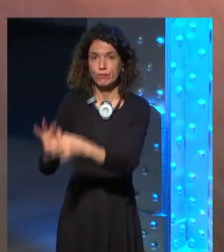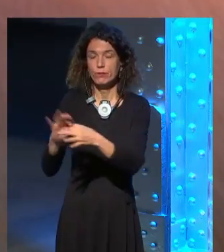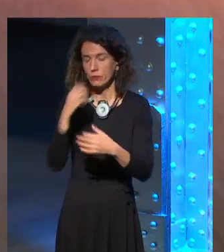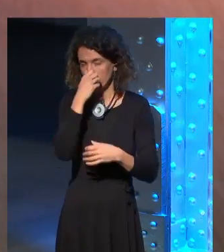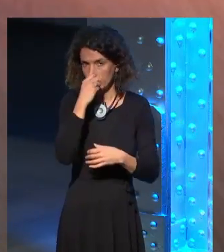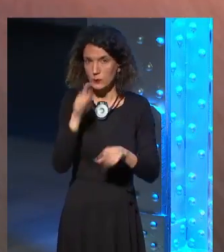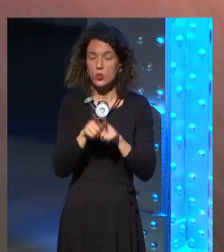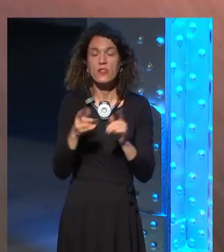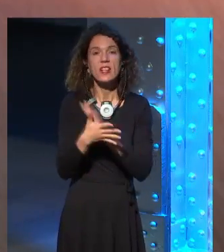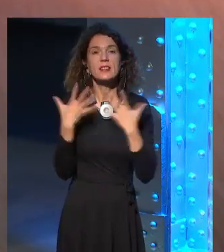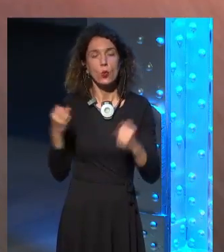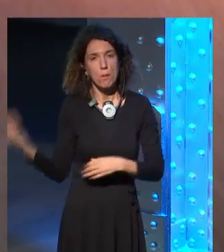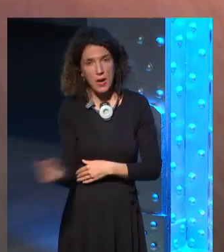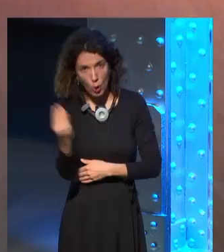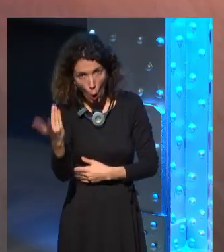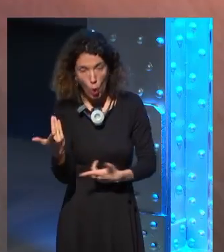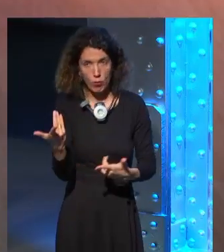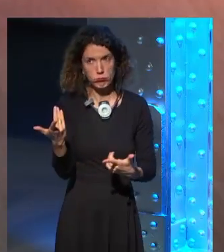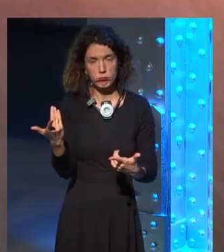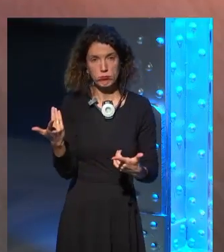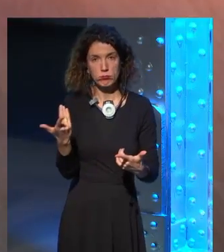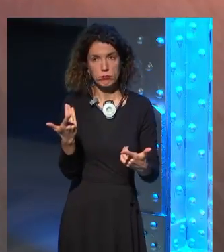health, most